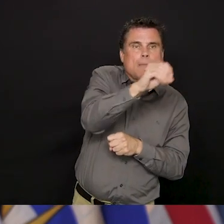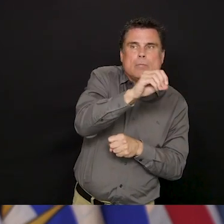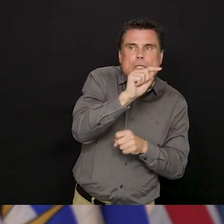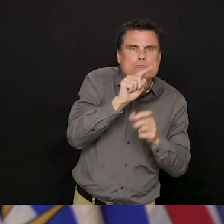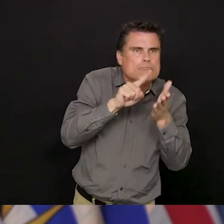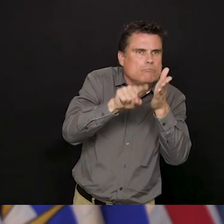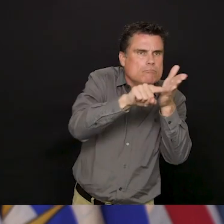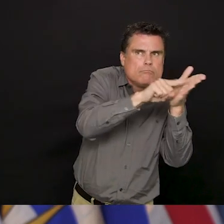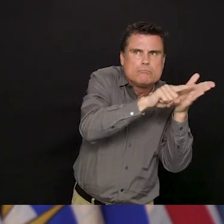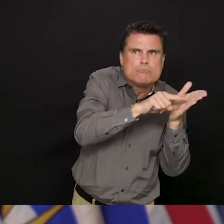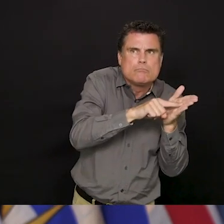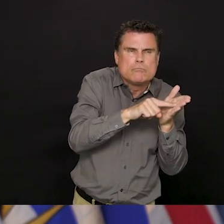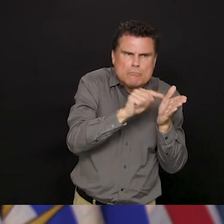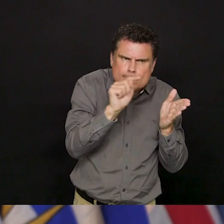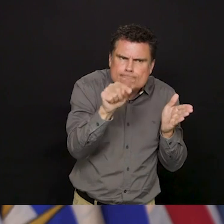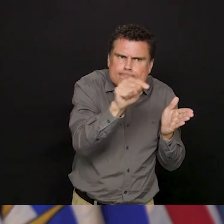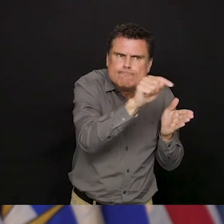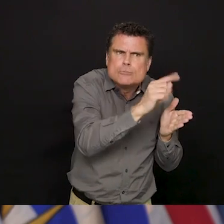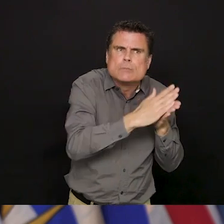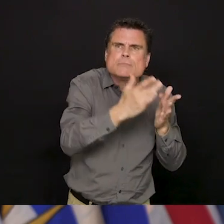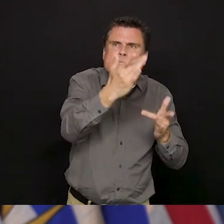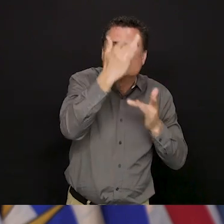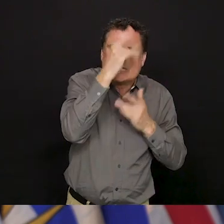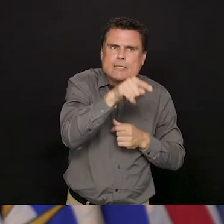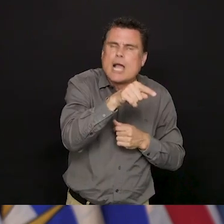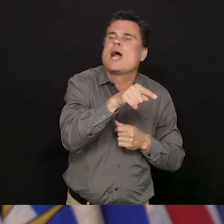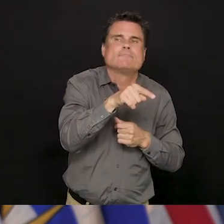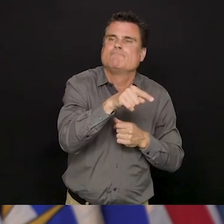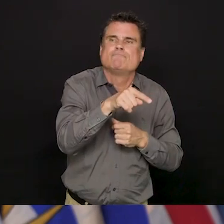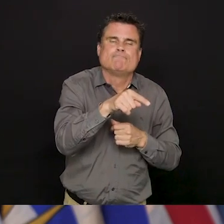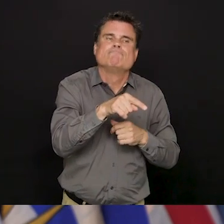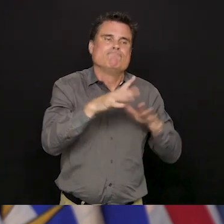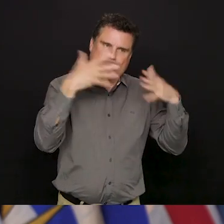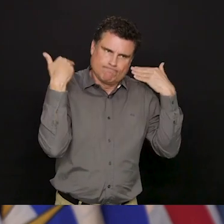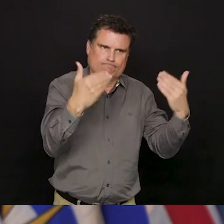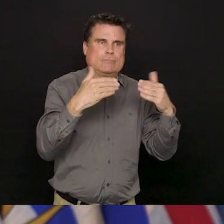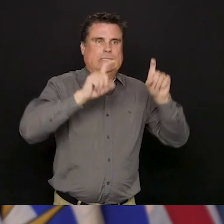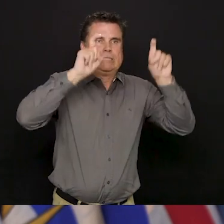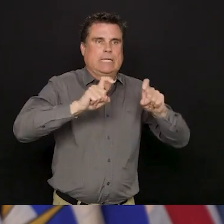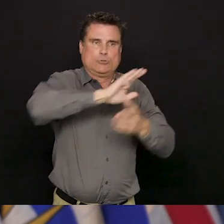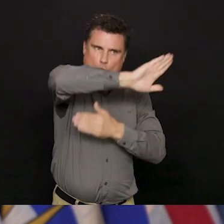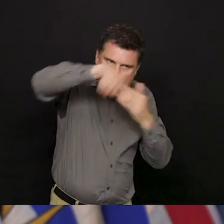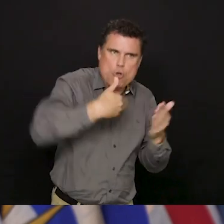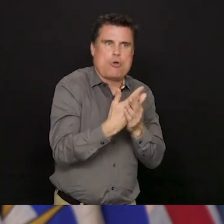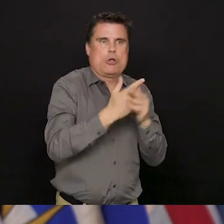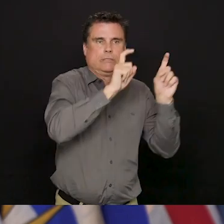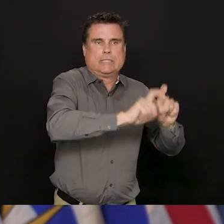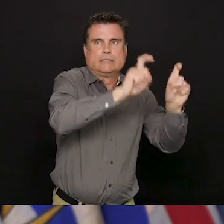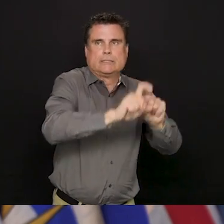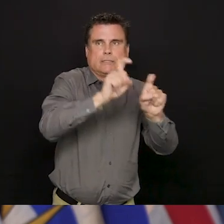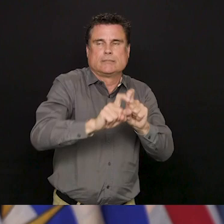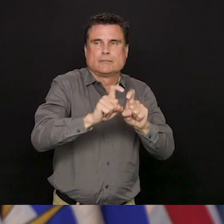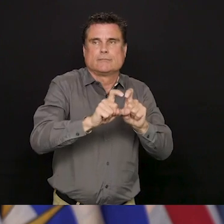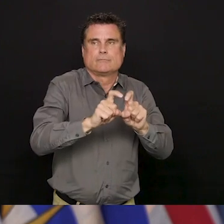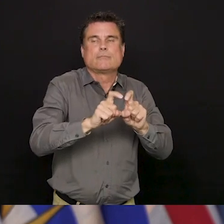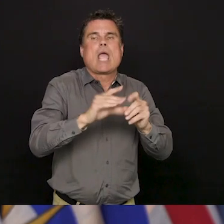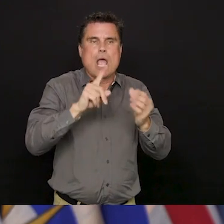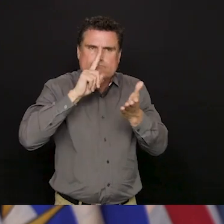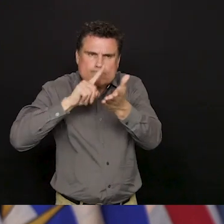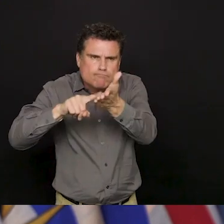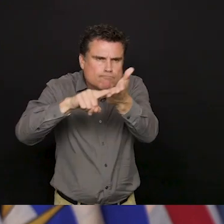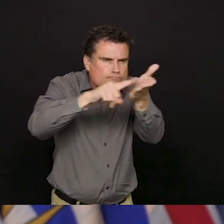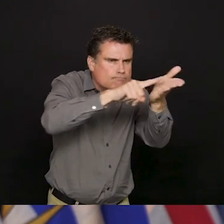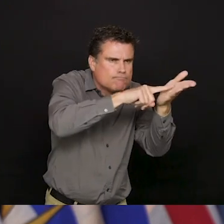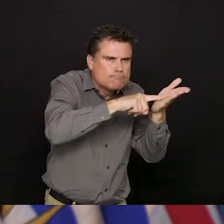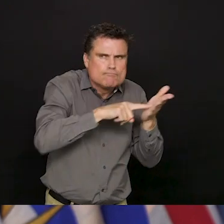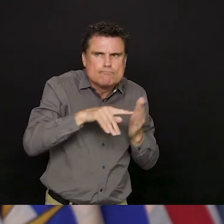to be assessed, for everybody in the workplace to be assessed, and for an inspection to be done to understand, you know, how close they